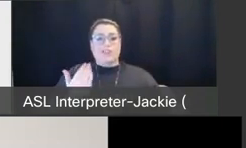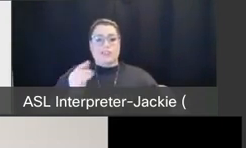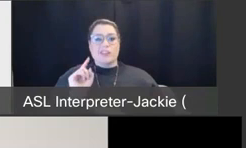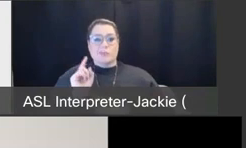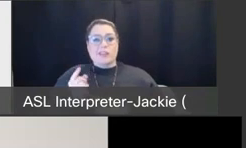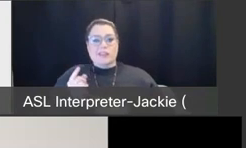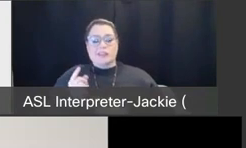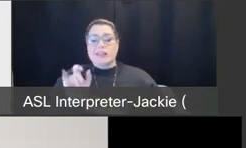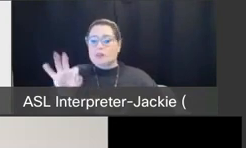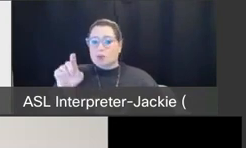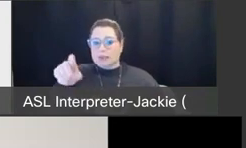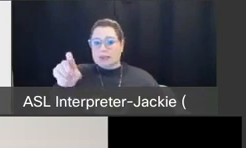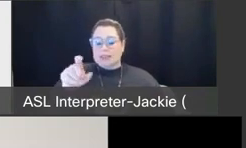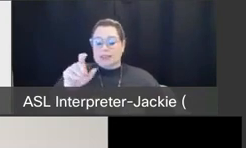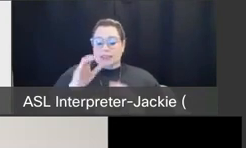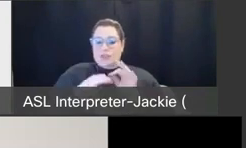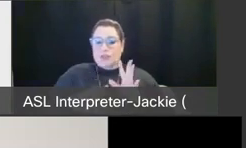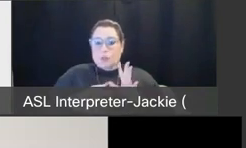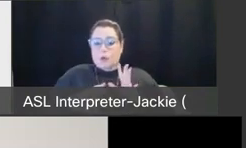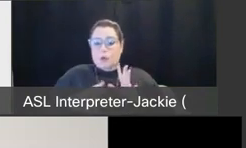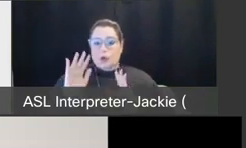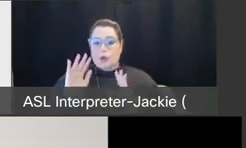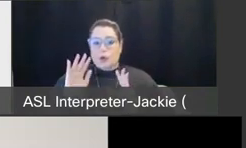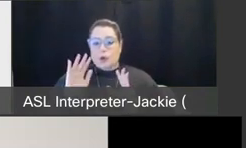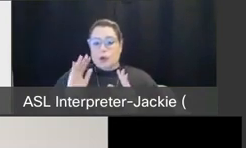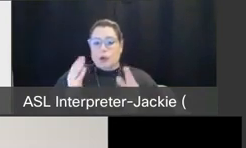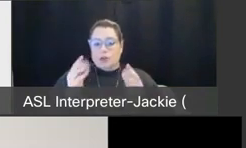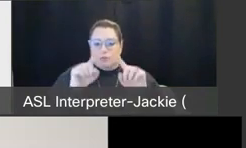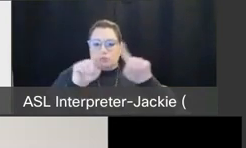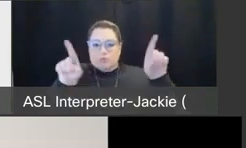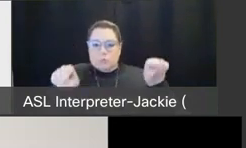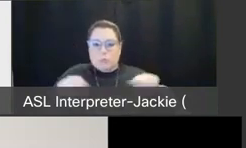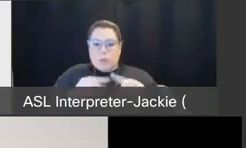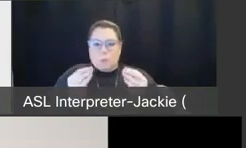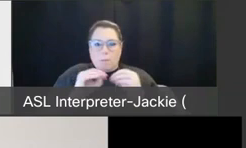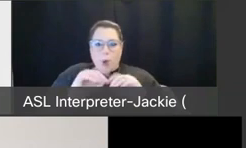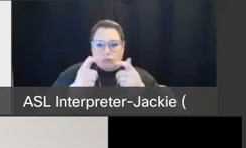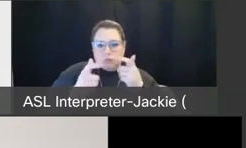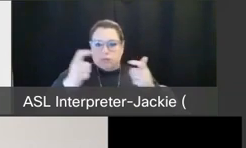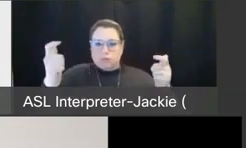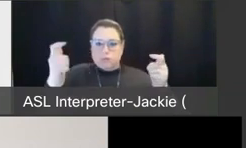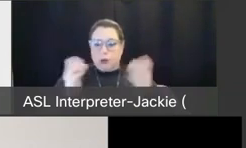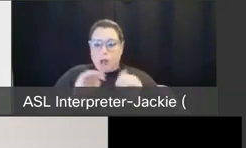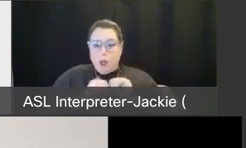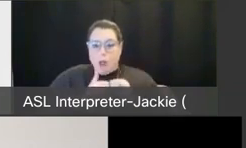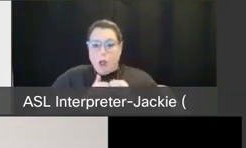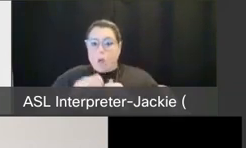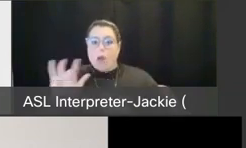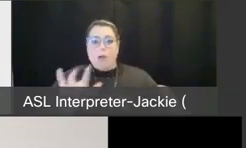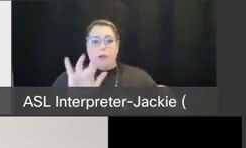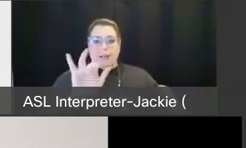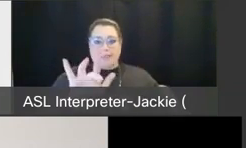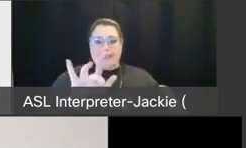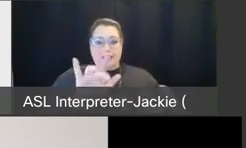in the center of your screen, please select their box, then drag it to the center of your screen. If the